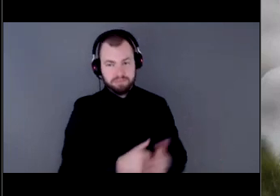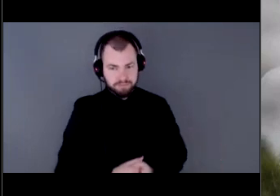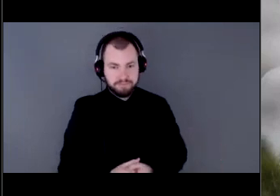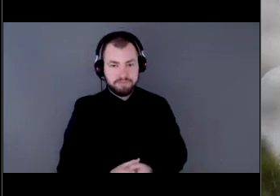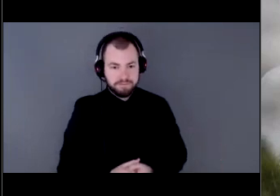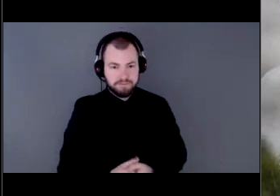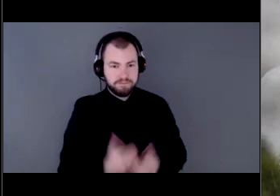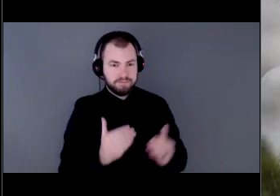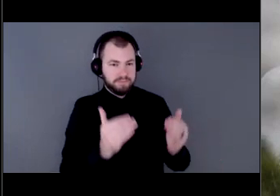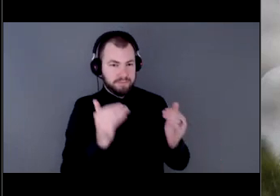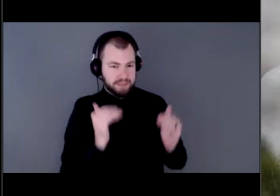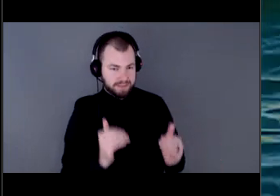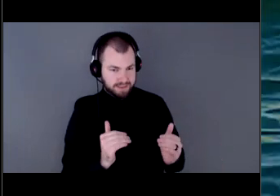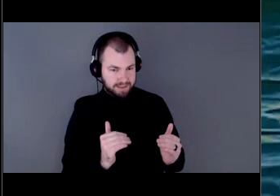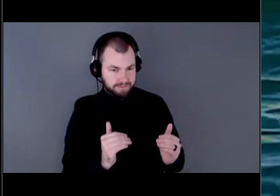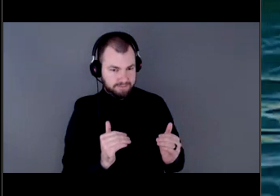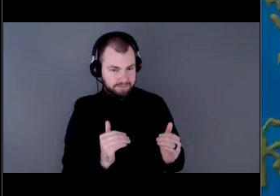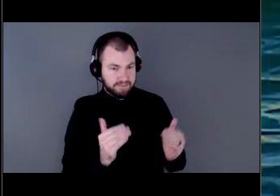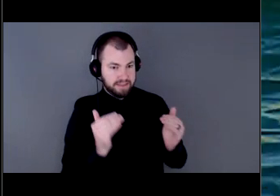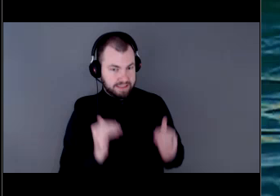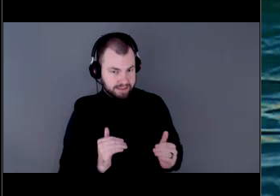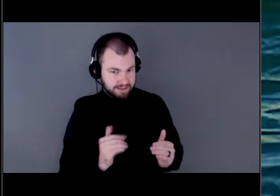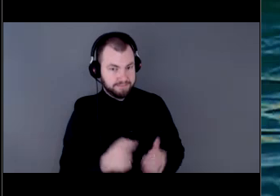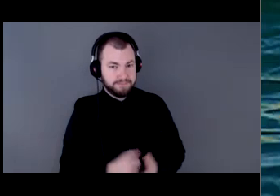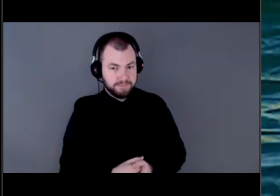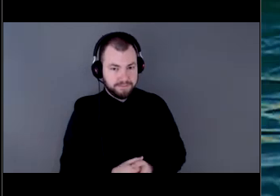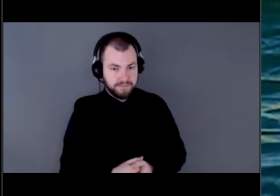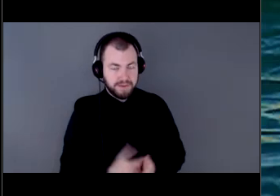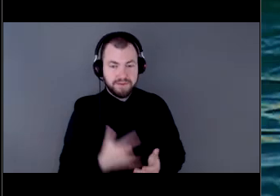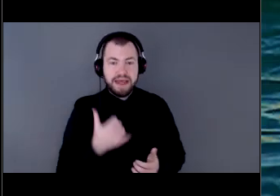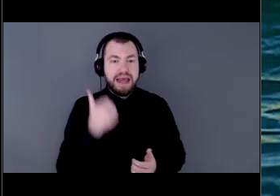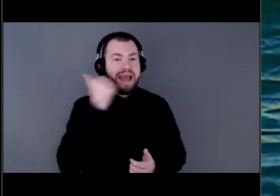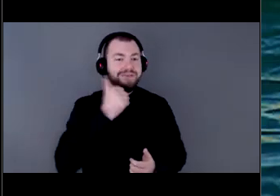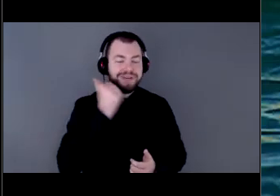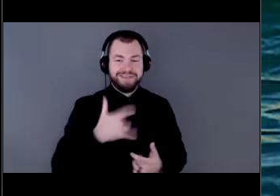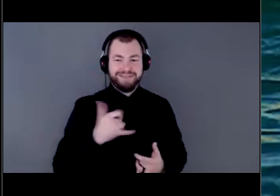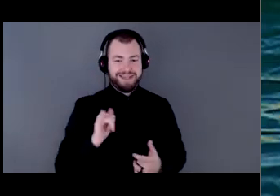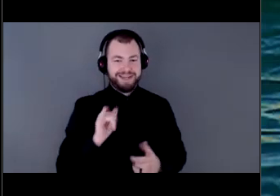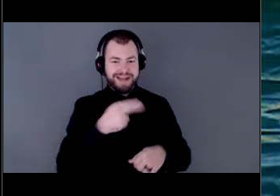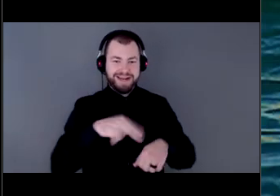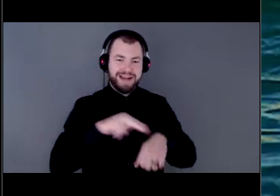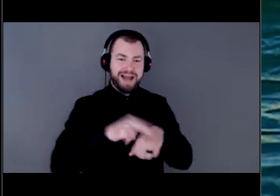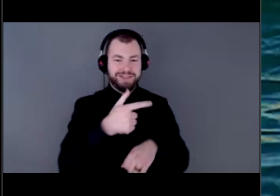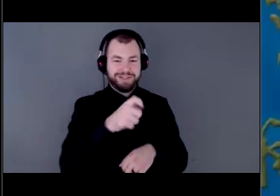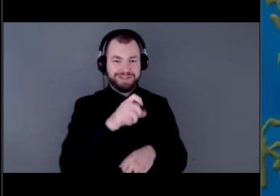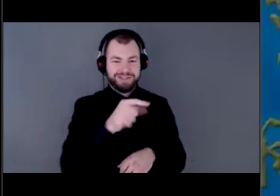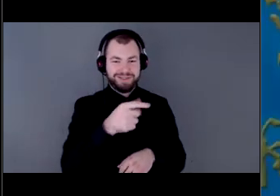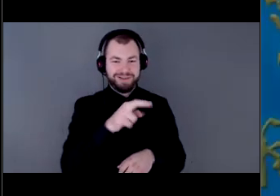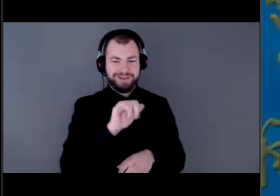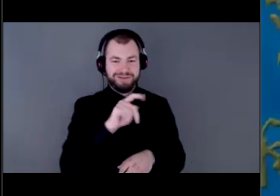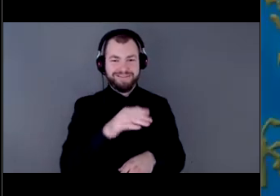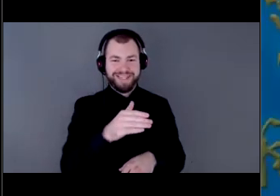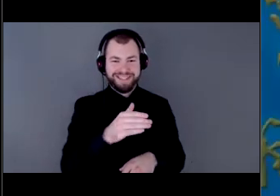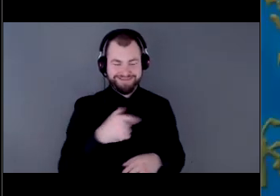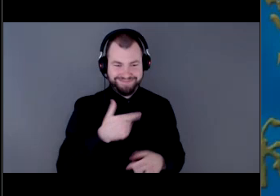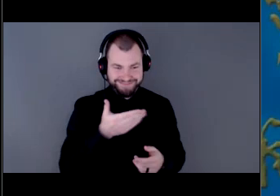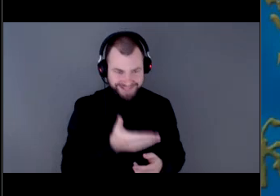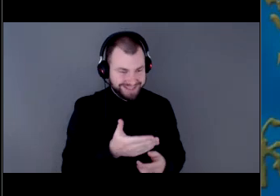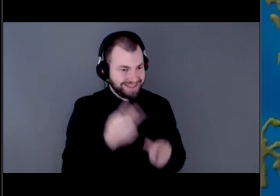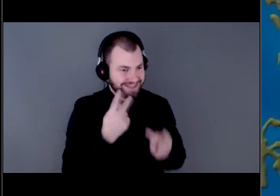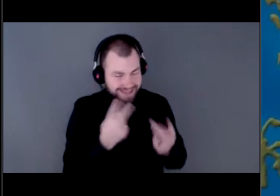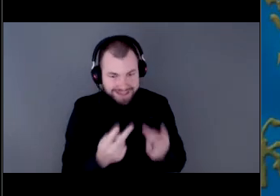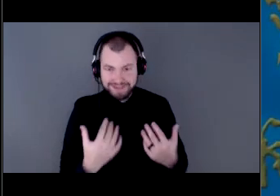And next. And every day feels like National Geographic when we're here working. Next.